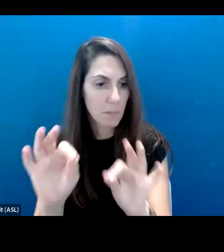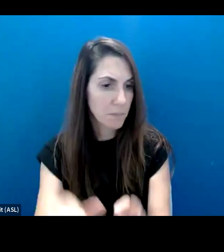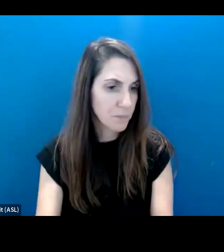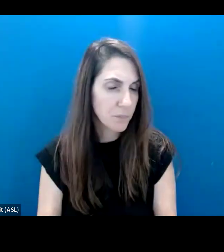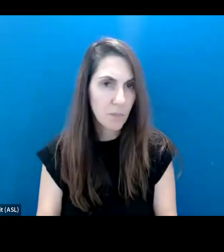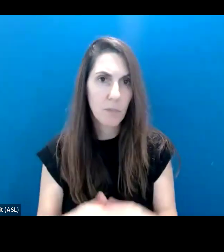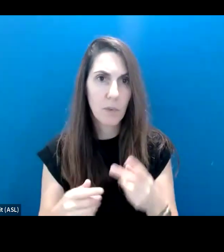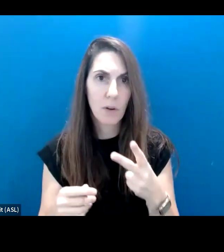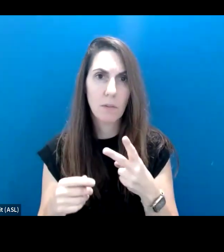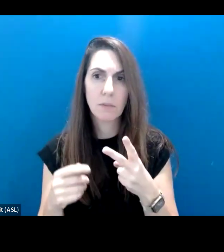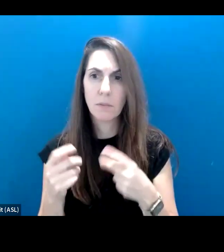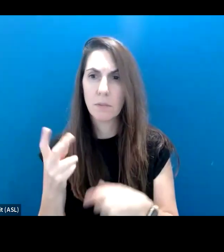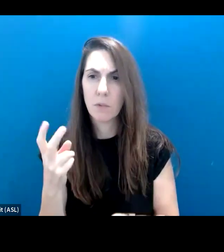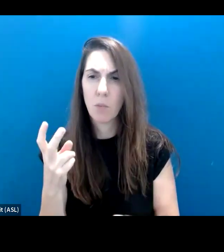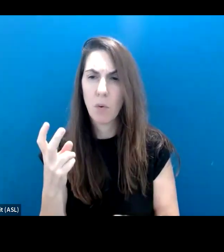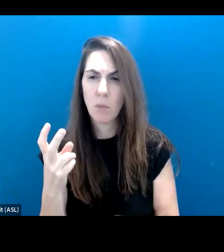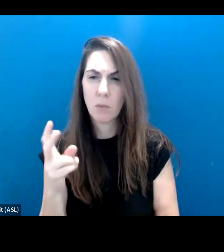Two more, actually, I think it's the,